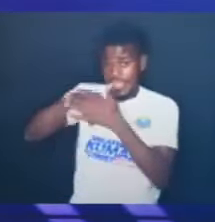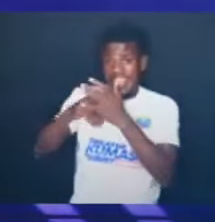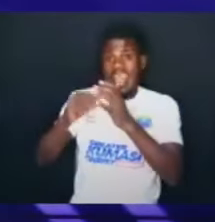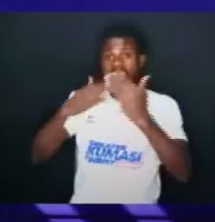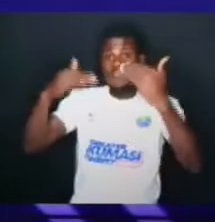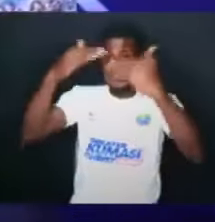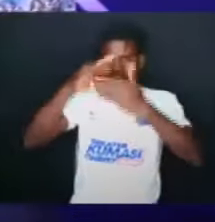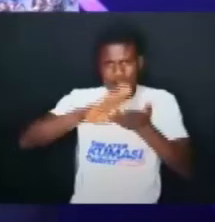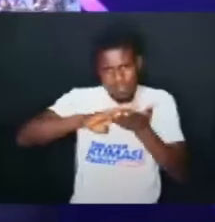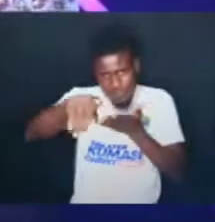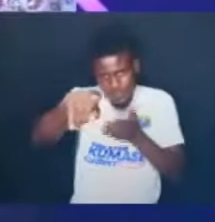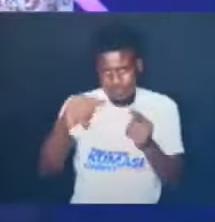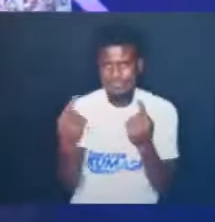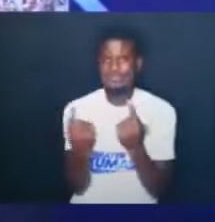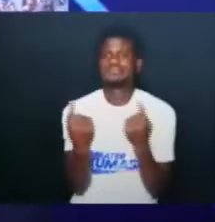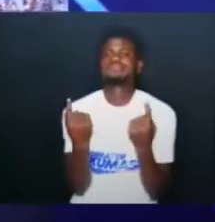your sins.